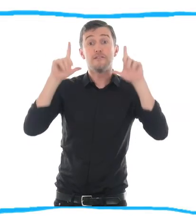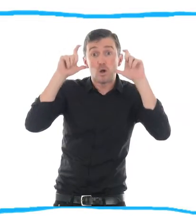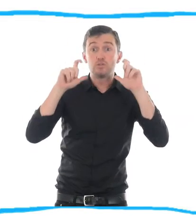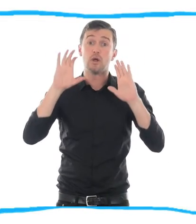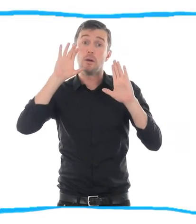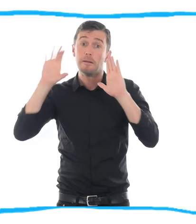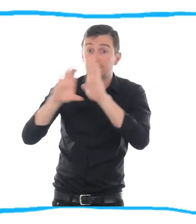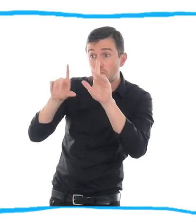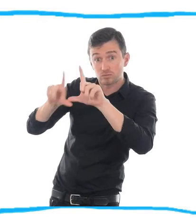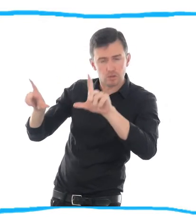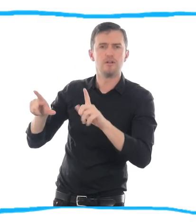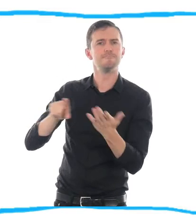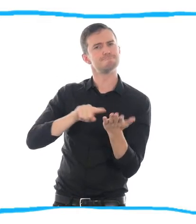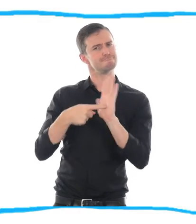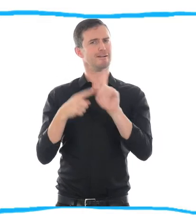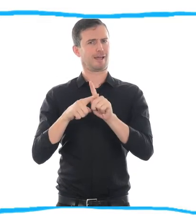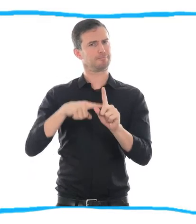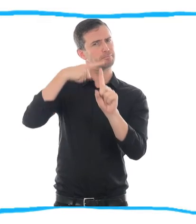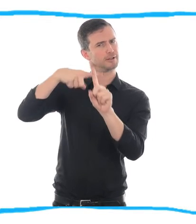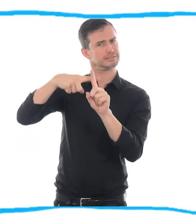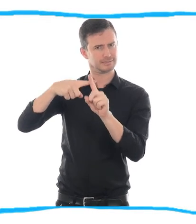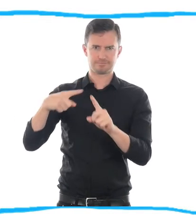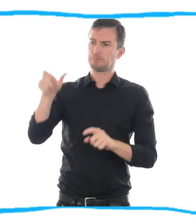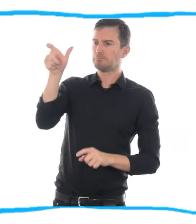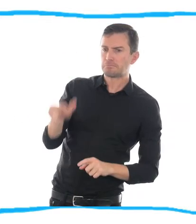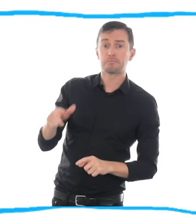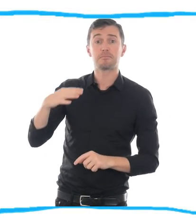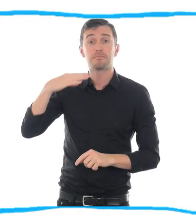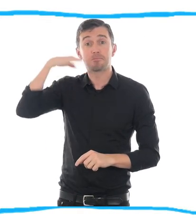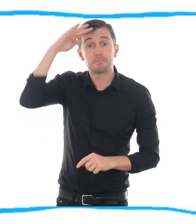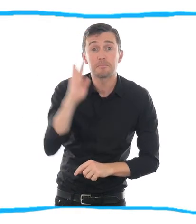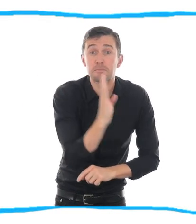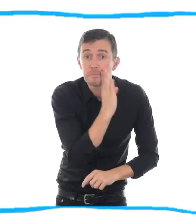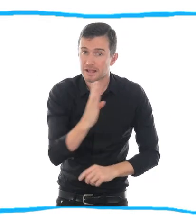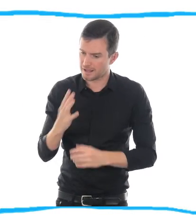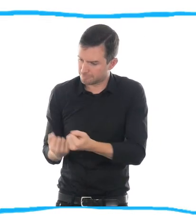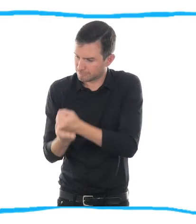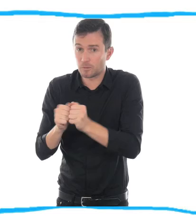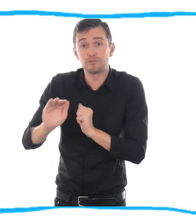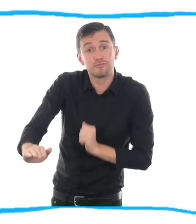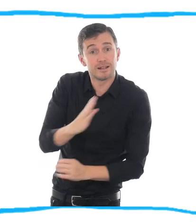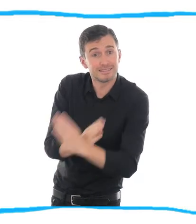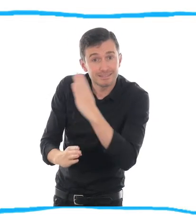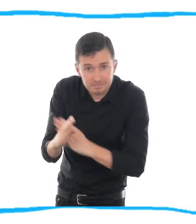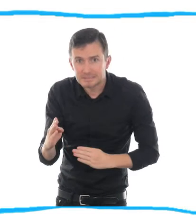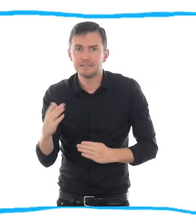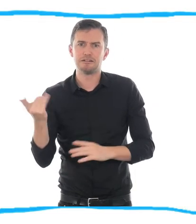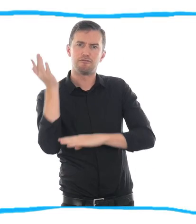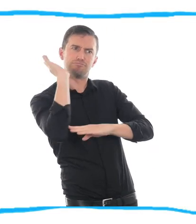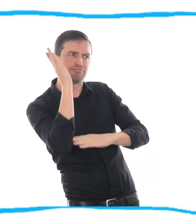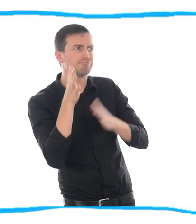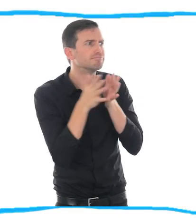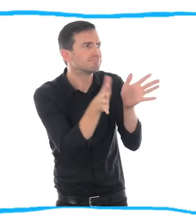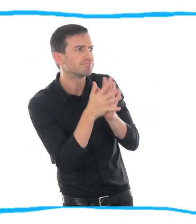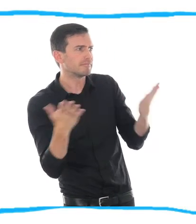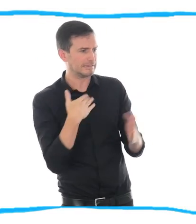vaccinated, or healthcare workers who happen to have disabilities. A perspective from the Pacific Islands. A boy speaks with his mother